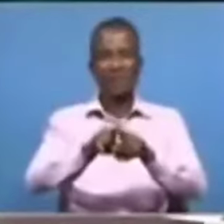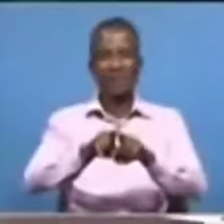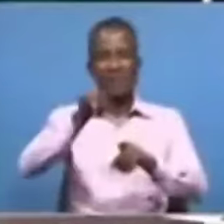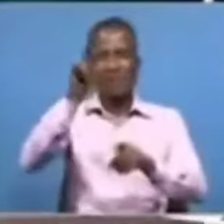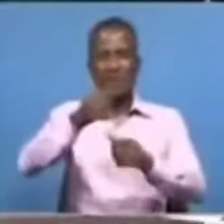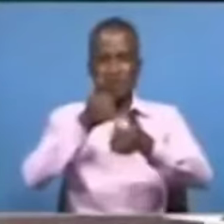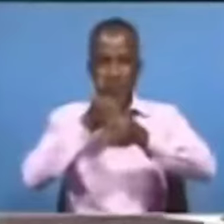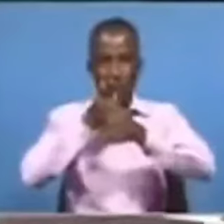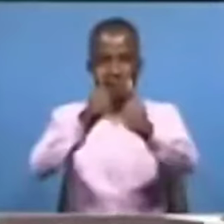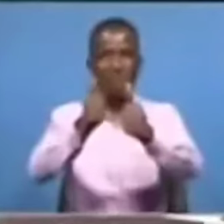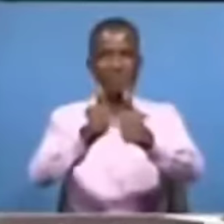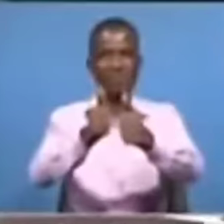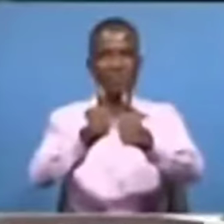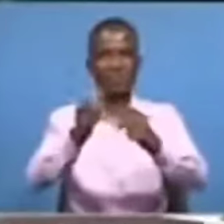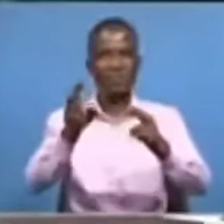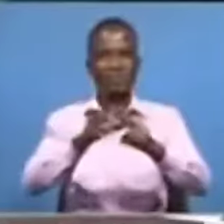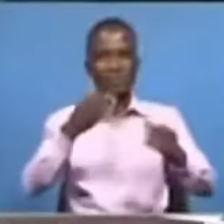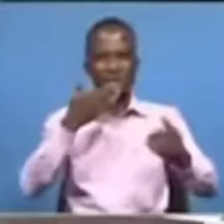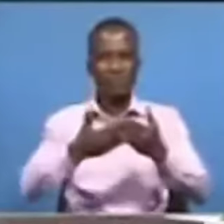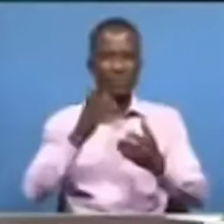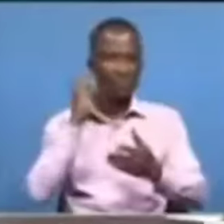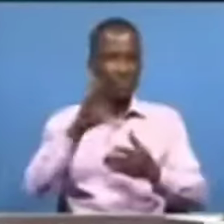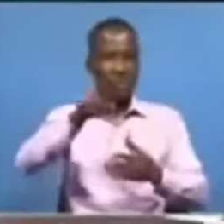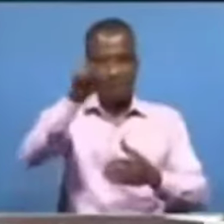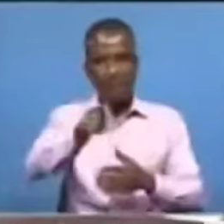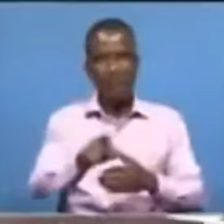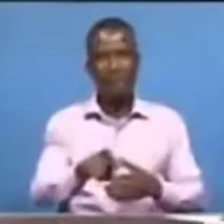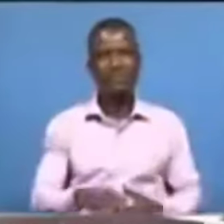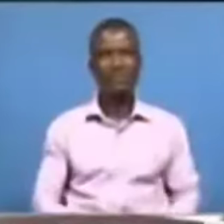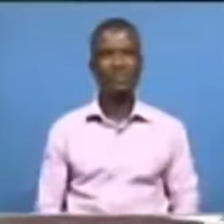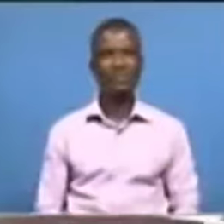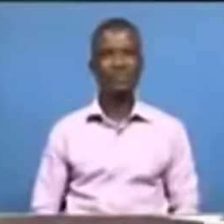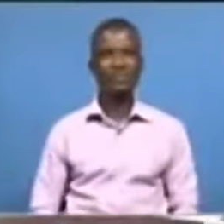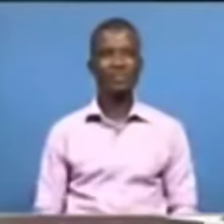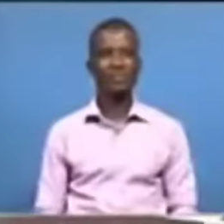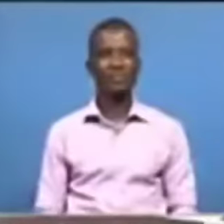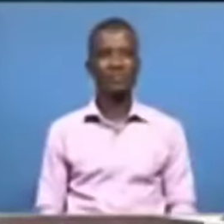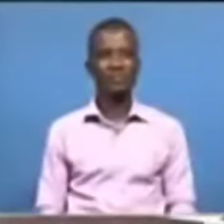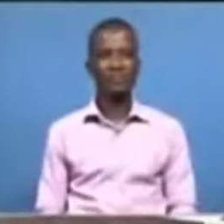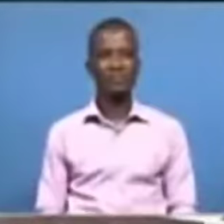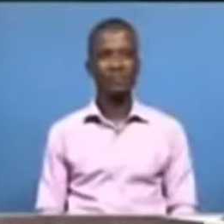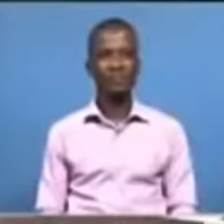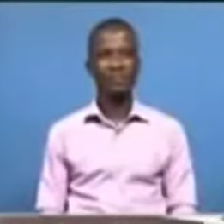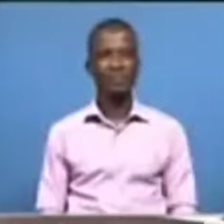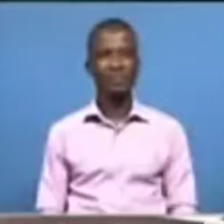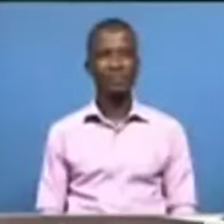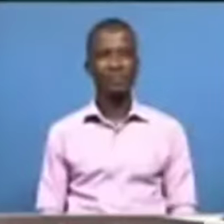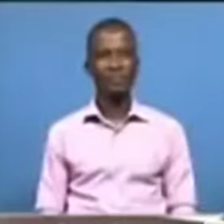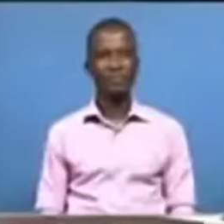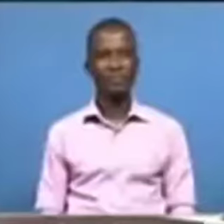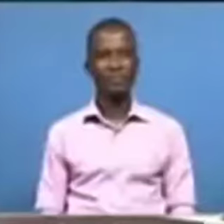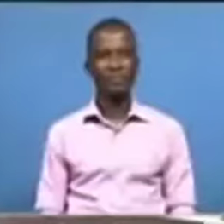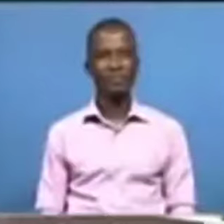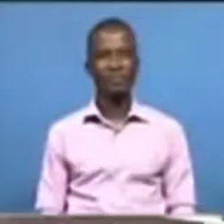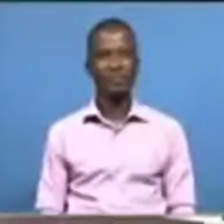which is a very good precedent, will be repeated in this case. Thank you. Two quick